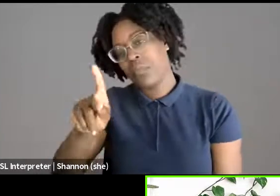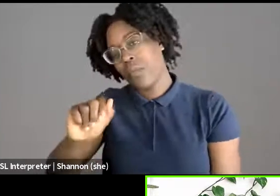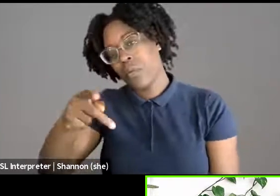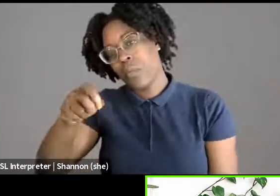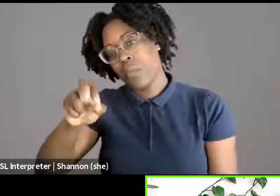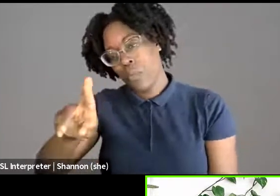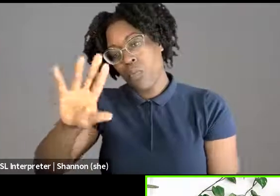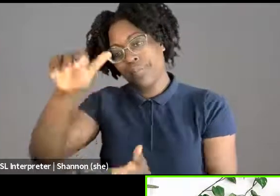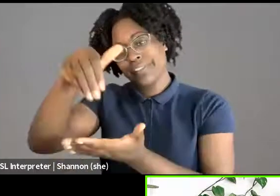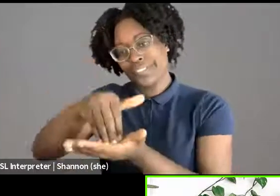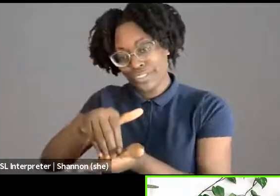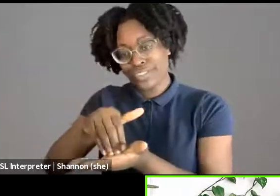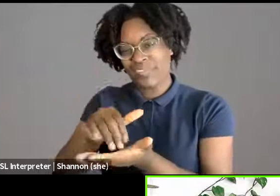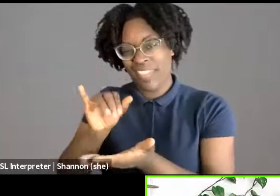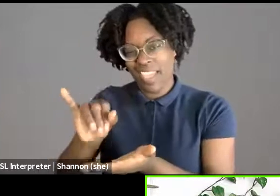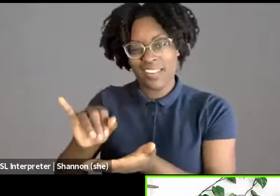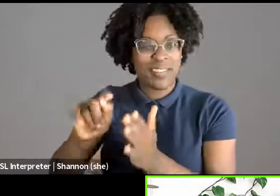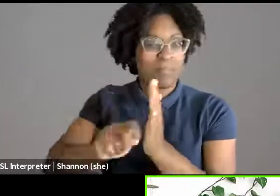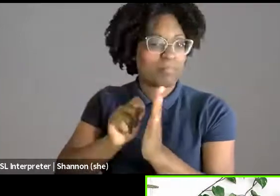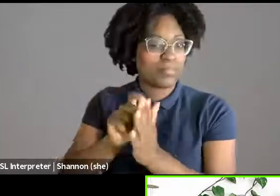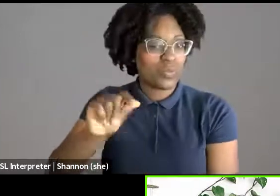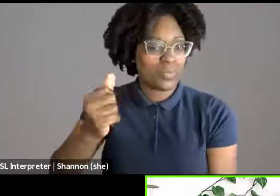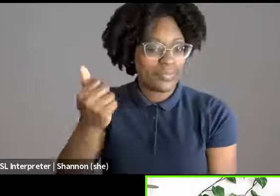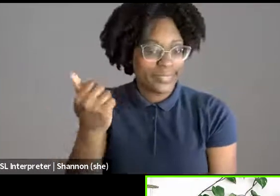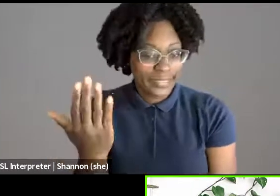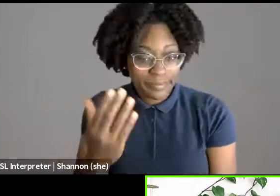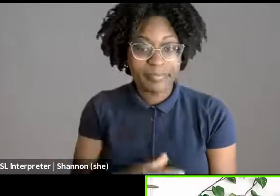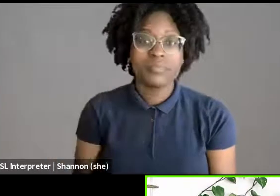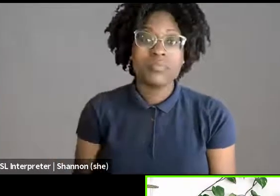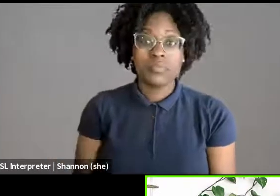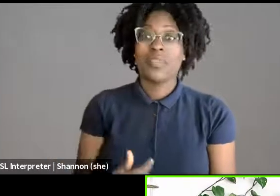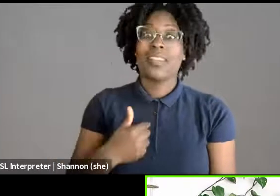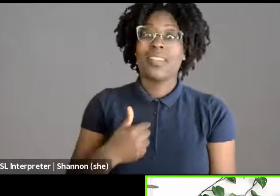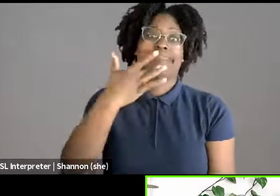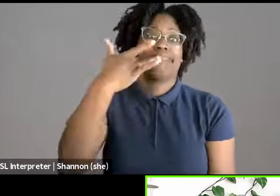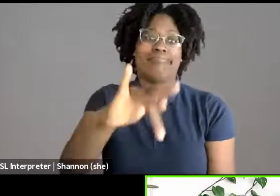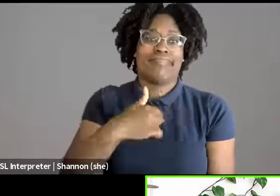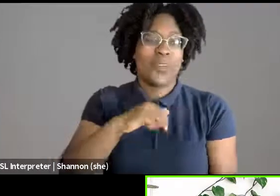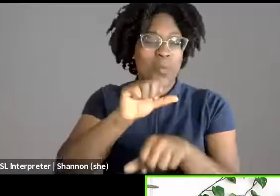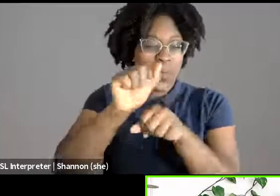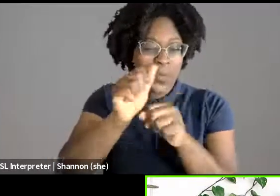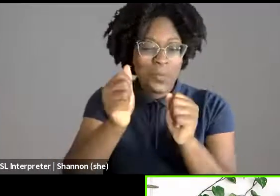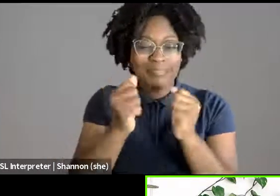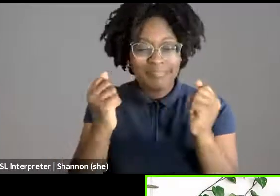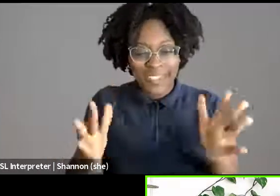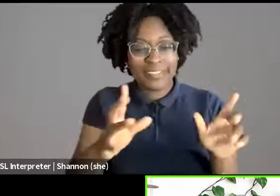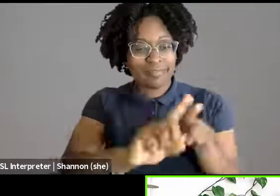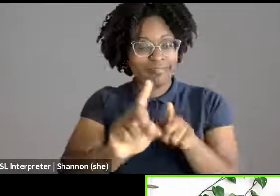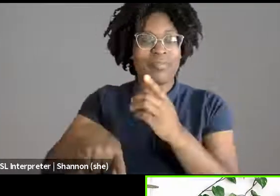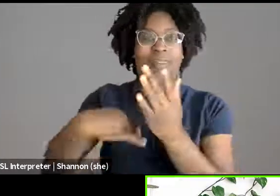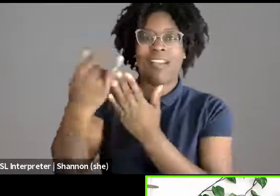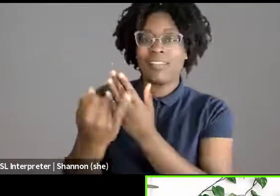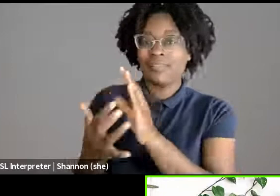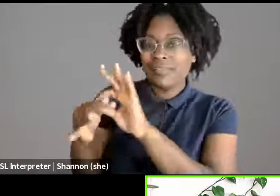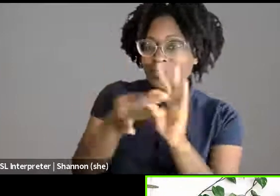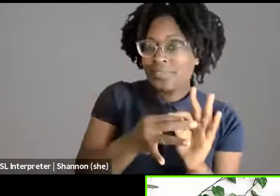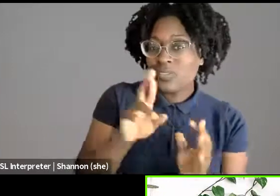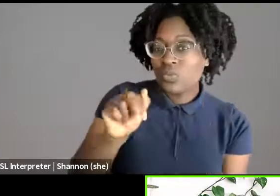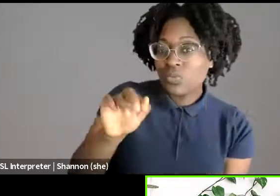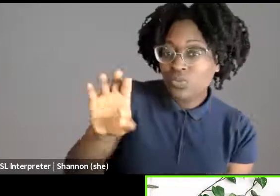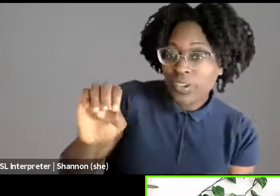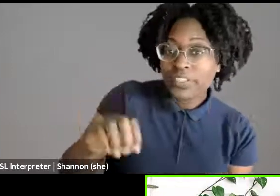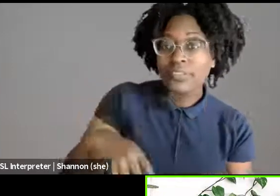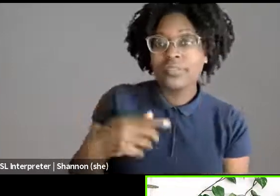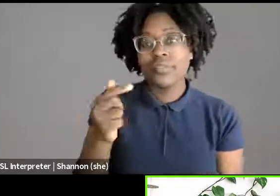Kim Scott from CJUST at Arizona State University. They're no relation, by the way, and Expanding CS for